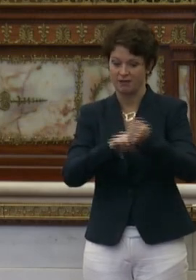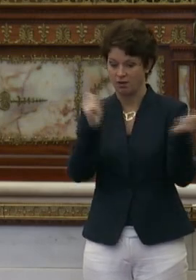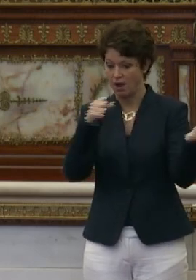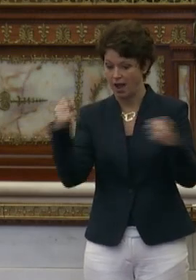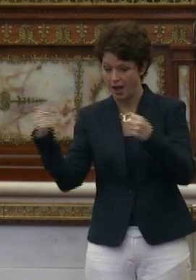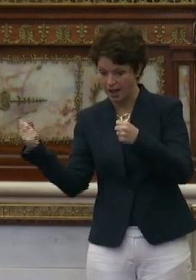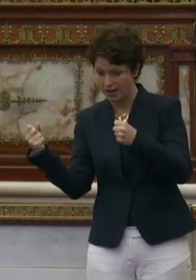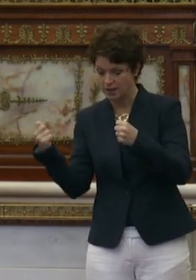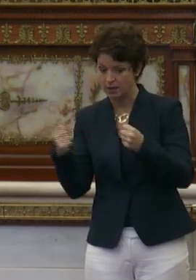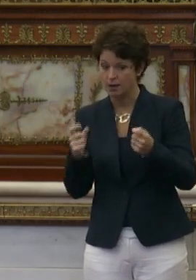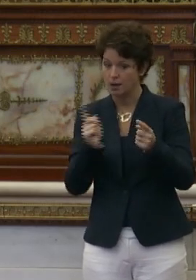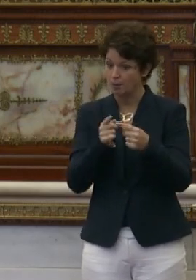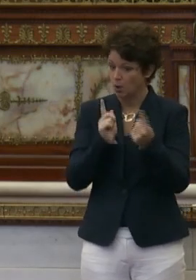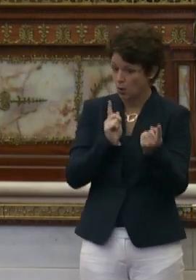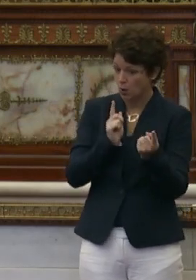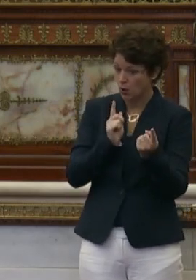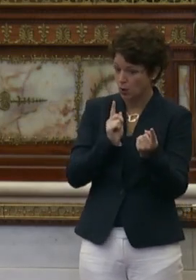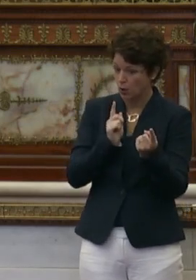aye.